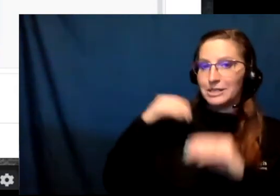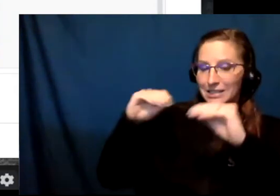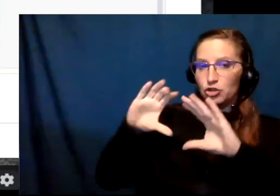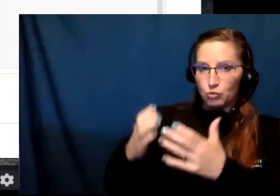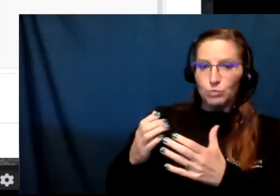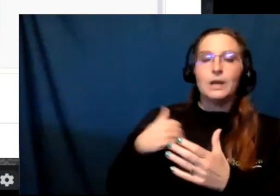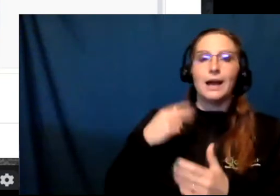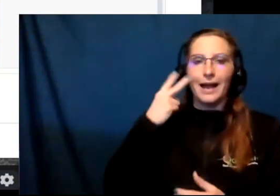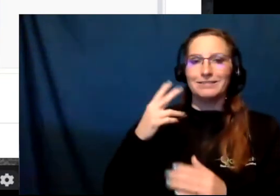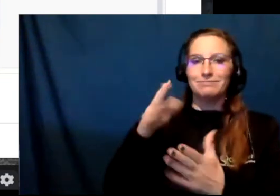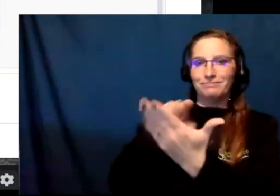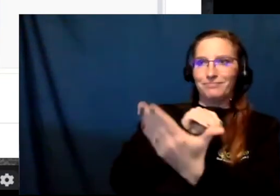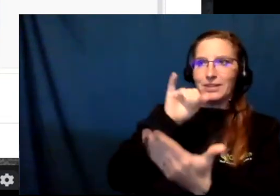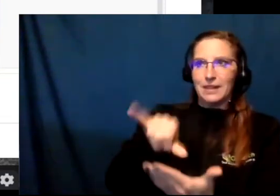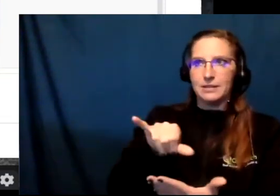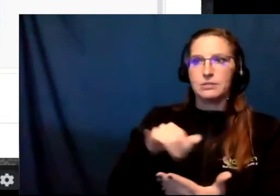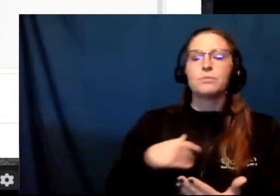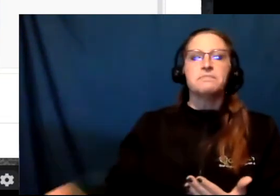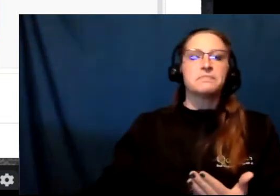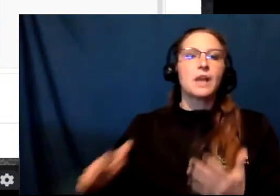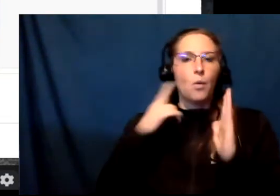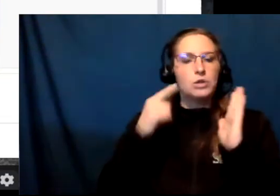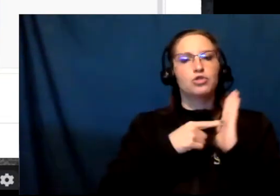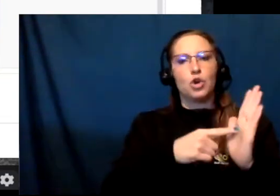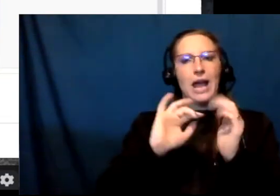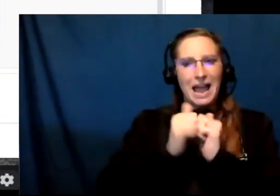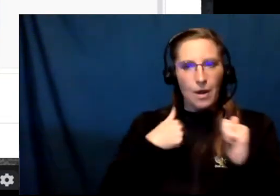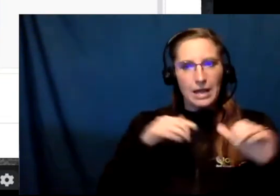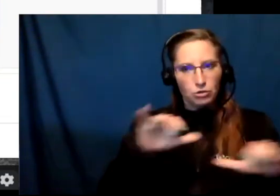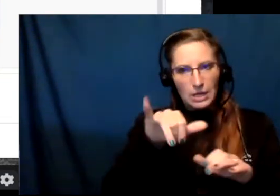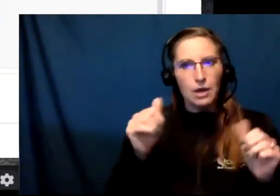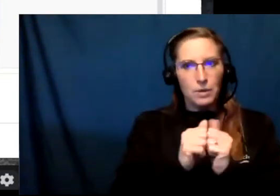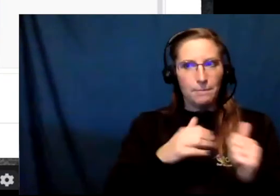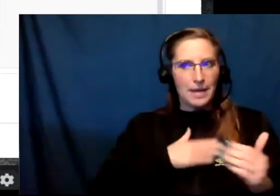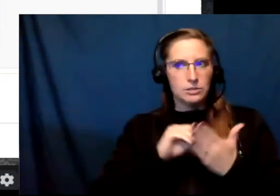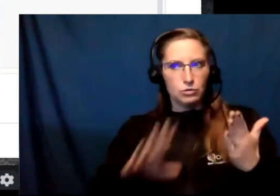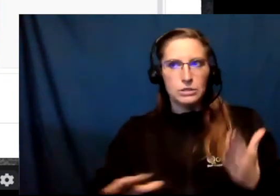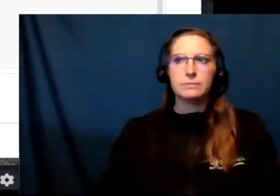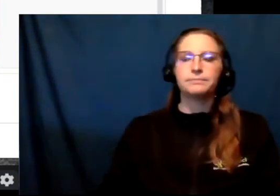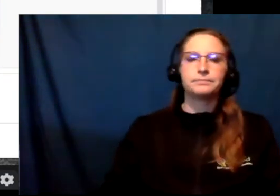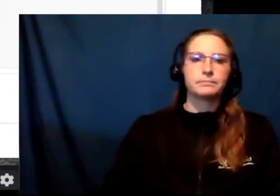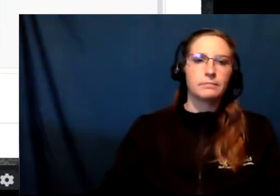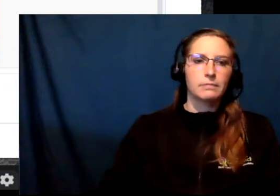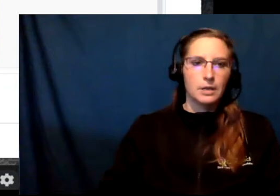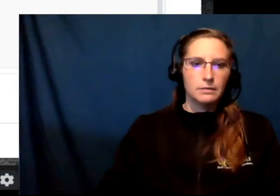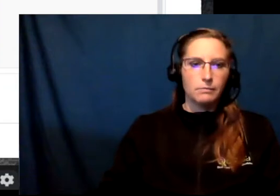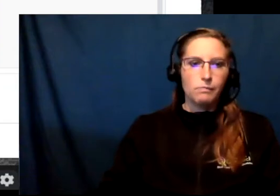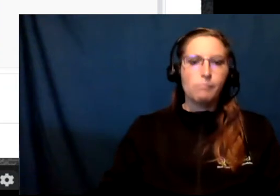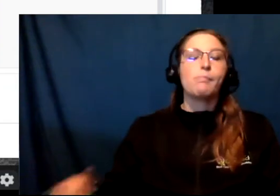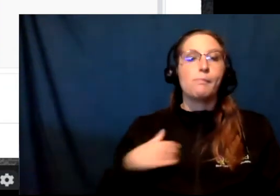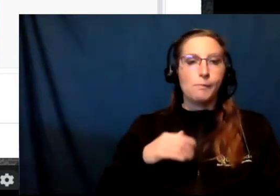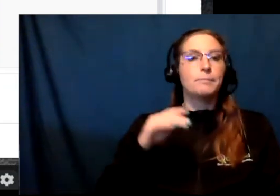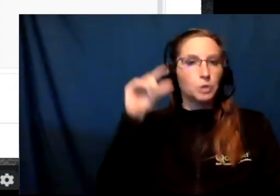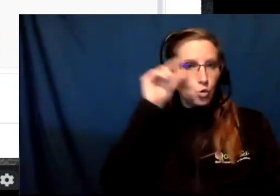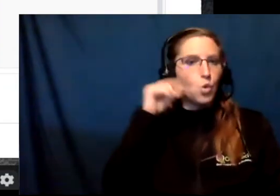I just want to show you how I use that with my students. So this is, I do it in Google Slides,